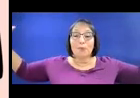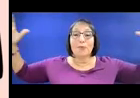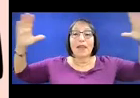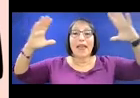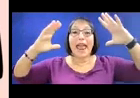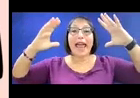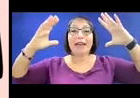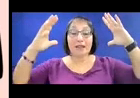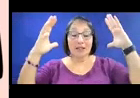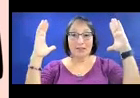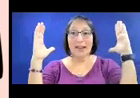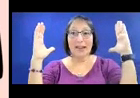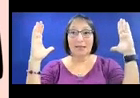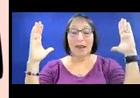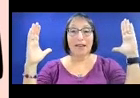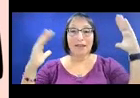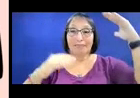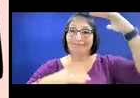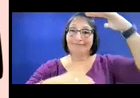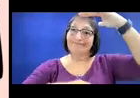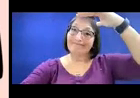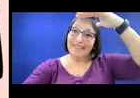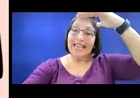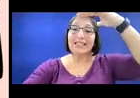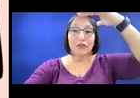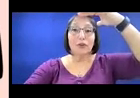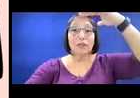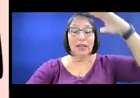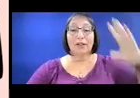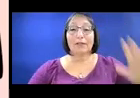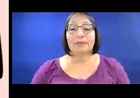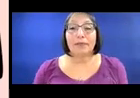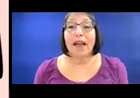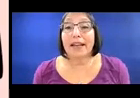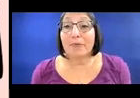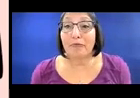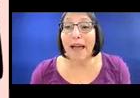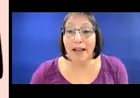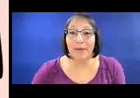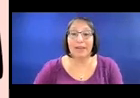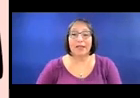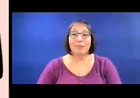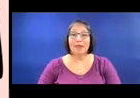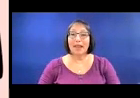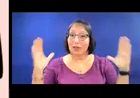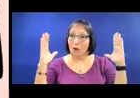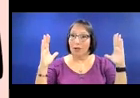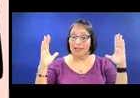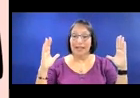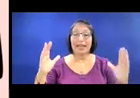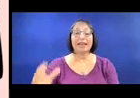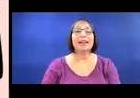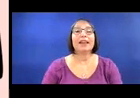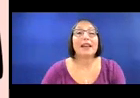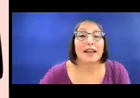room, and because sunny space, it's difficult here. I can move back a bit, but then it gets harder to